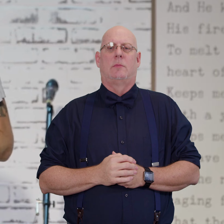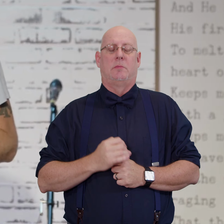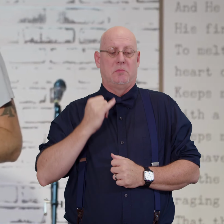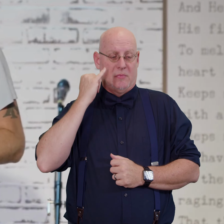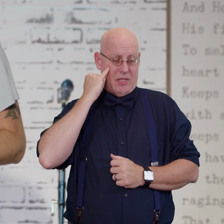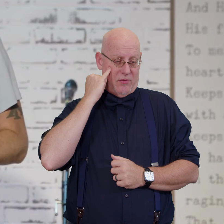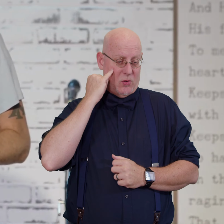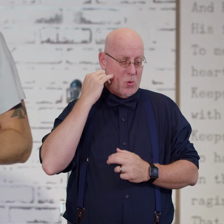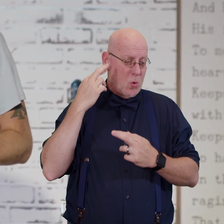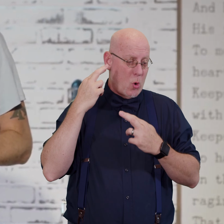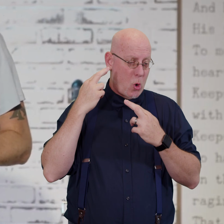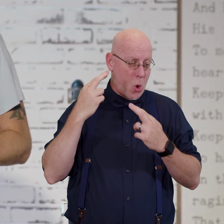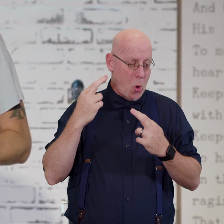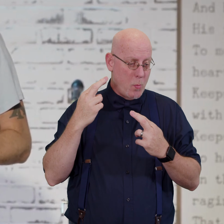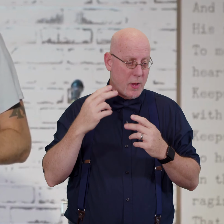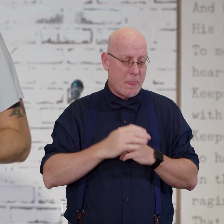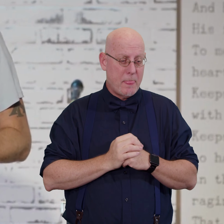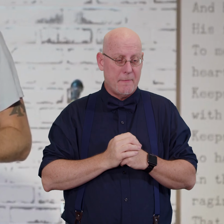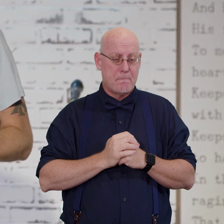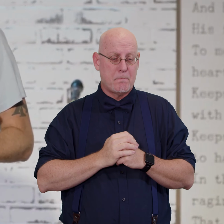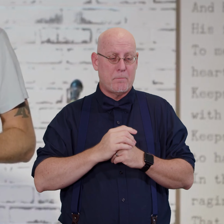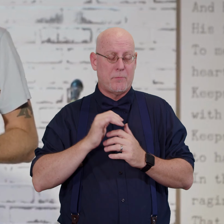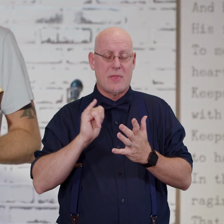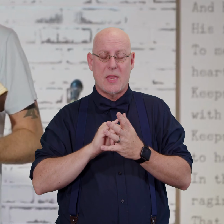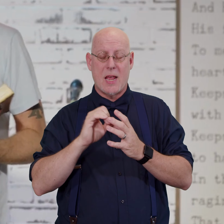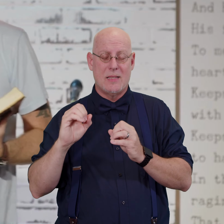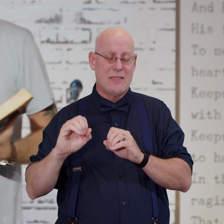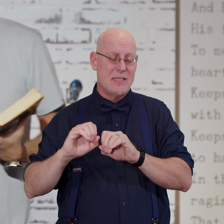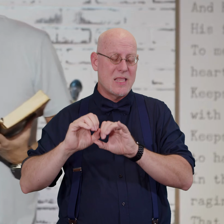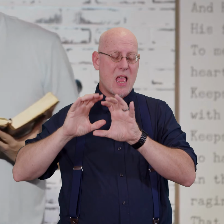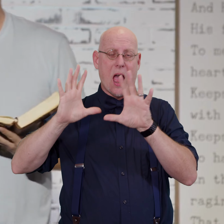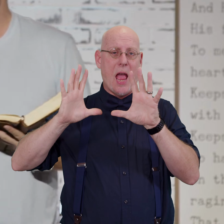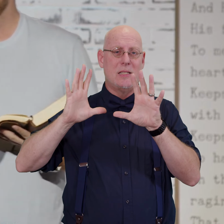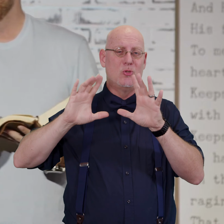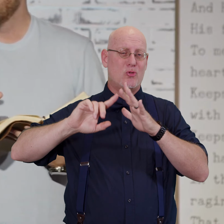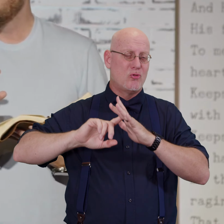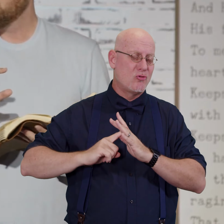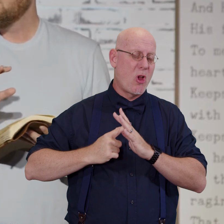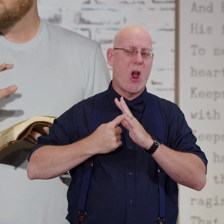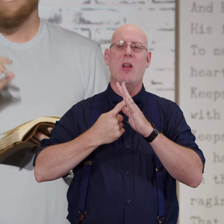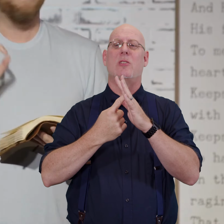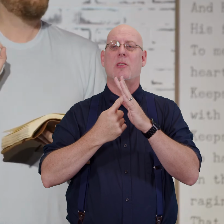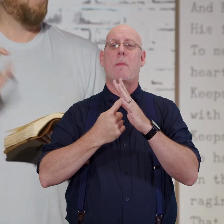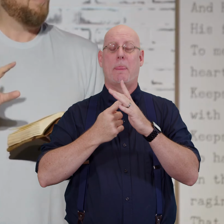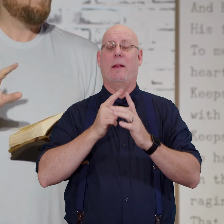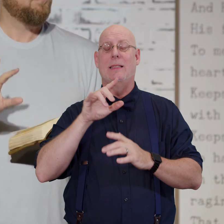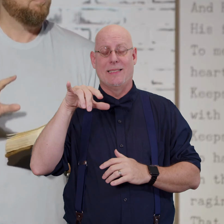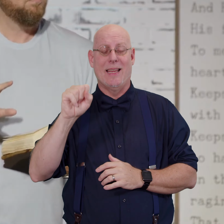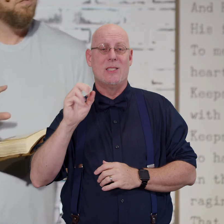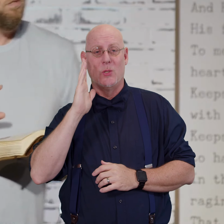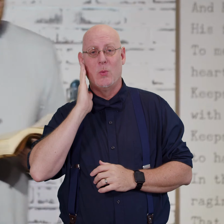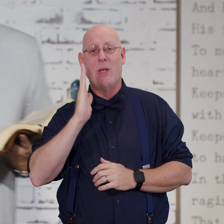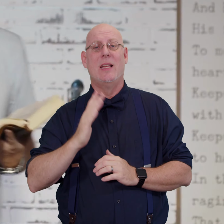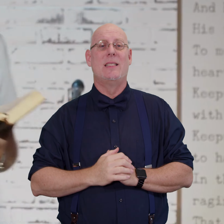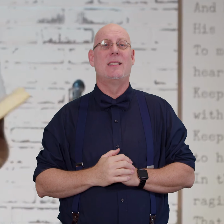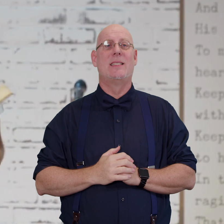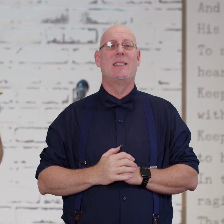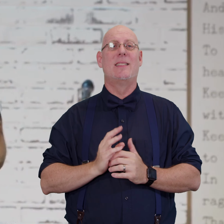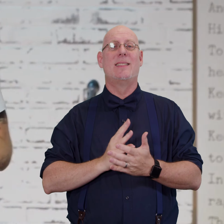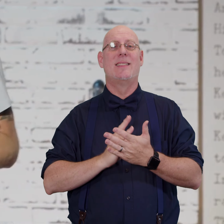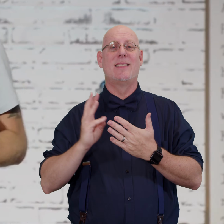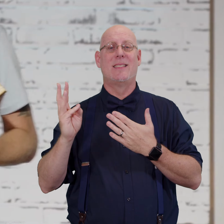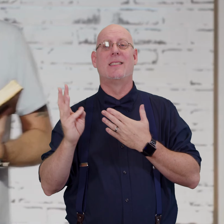And if you're hoping that light breaks through, it does in